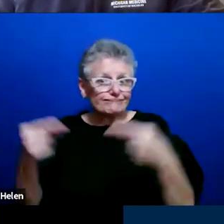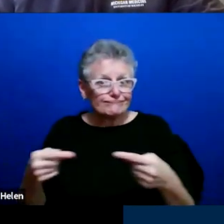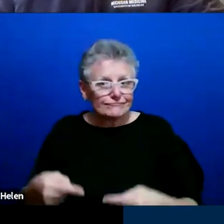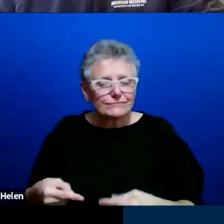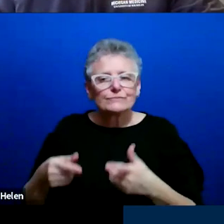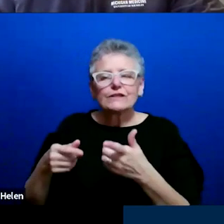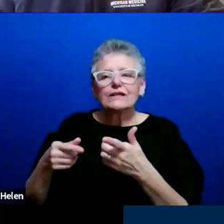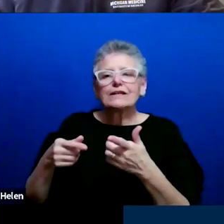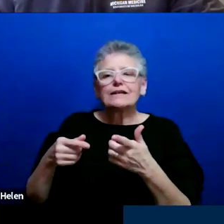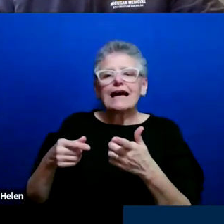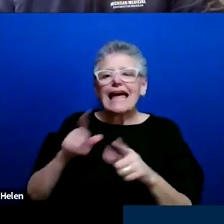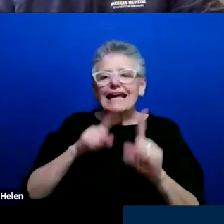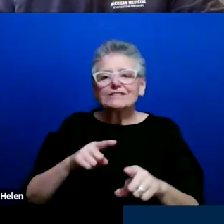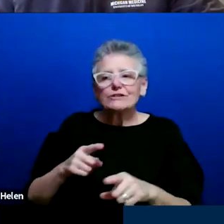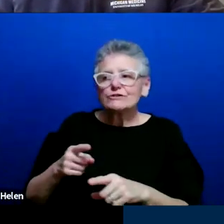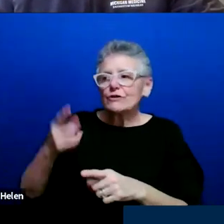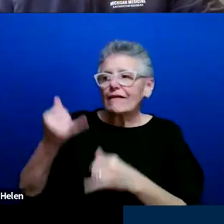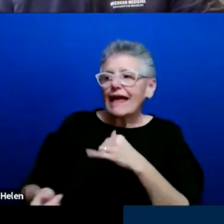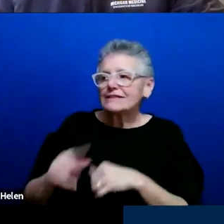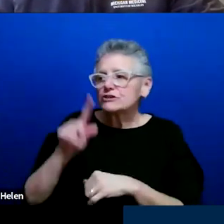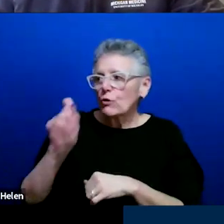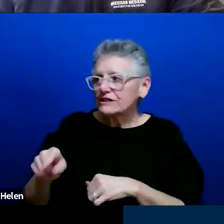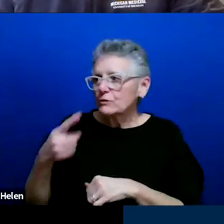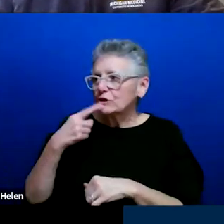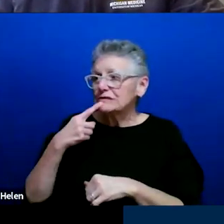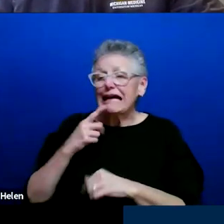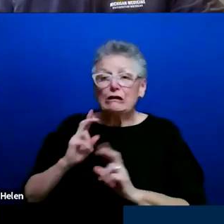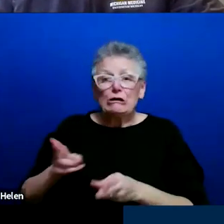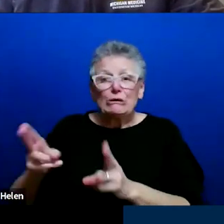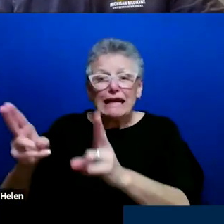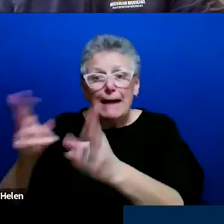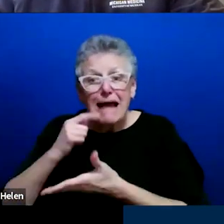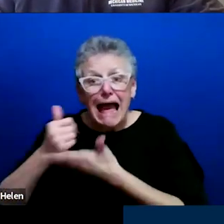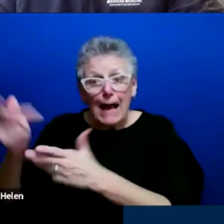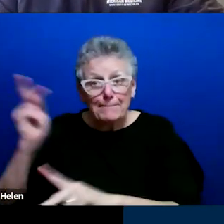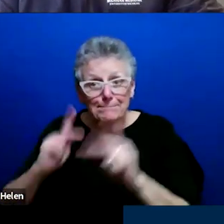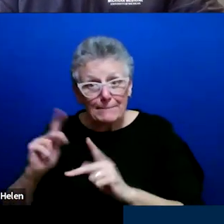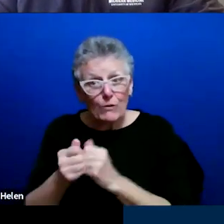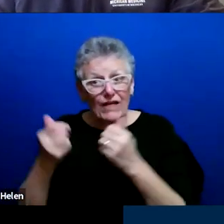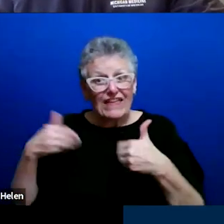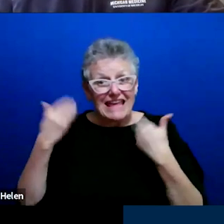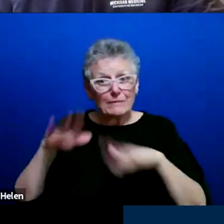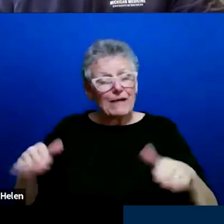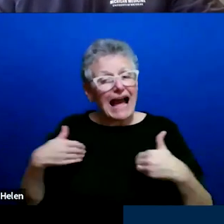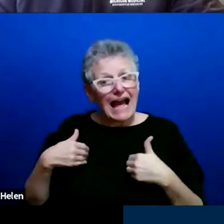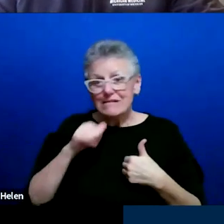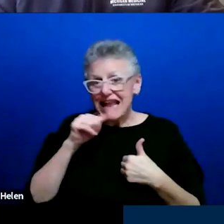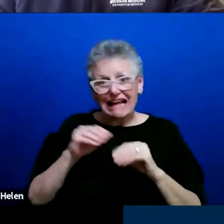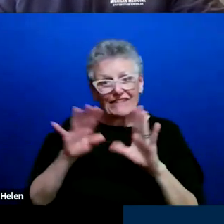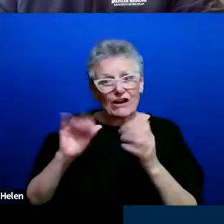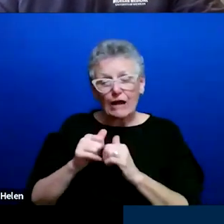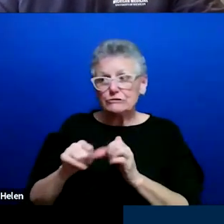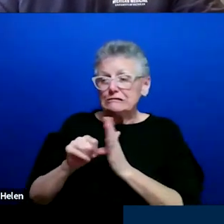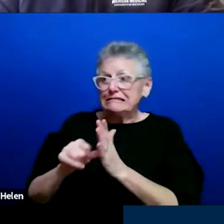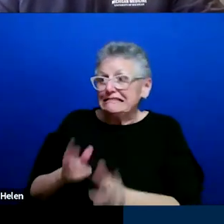of intervention in the early critical period, as you suggested in the pediatric population? I'm unclear how to emphasize urgency